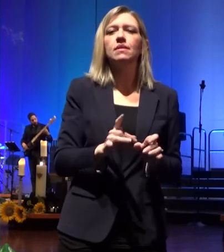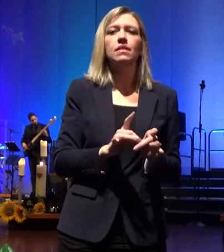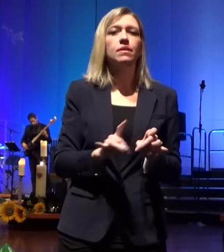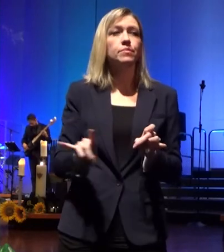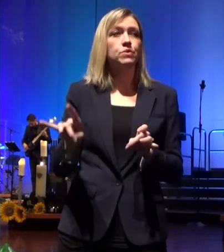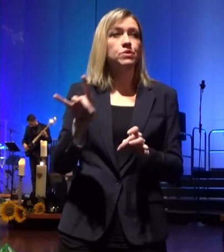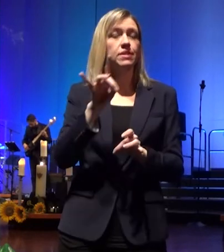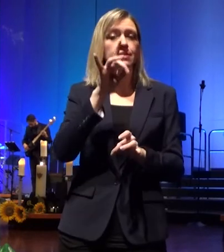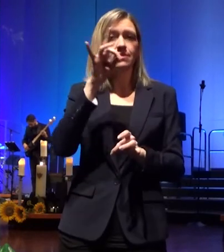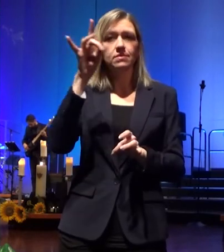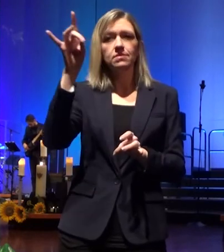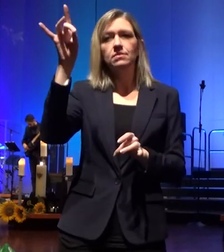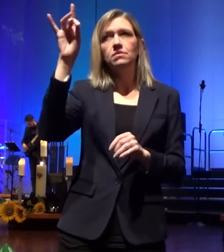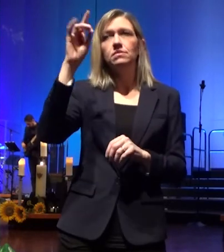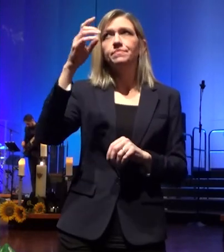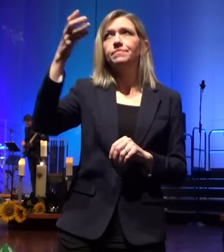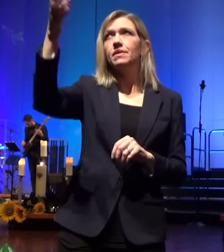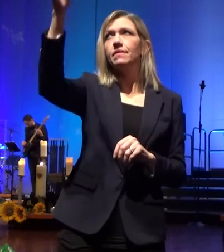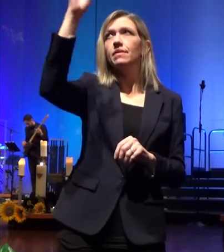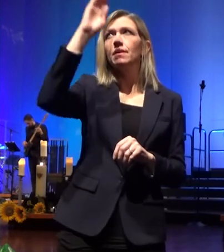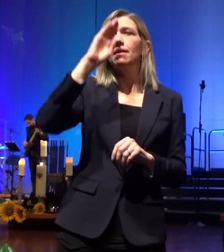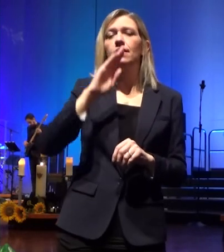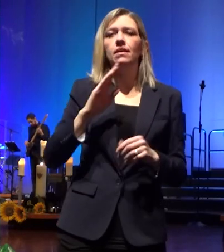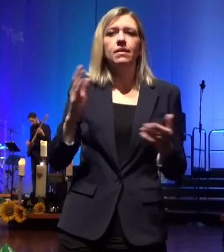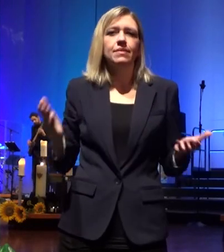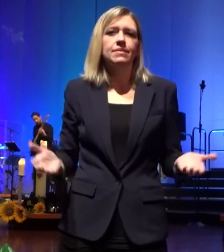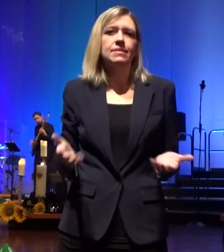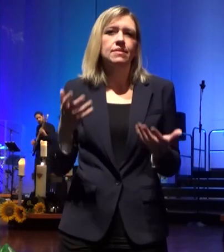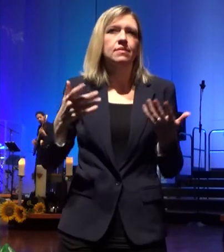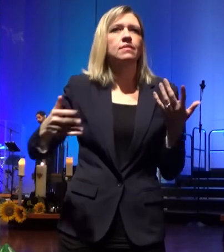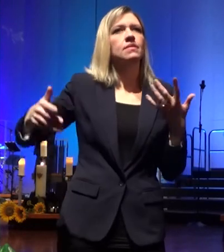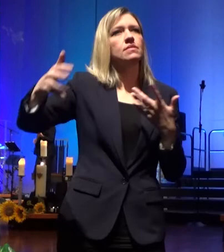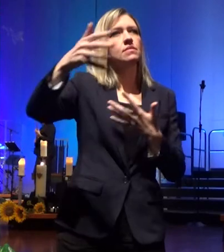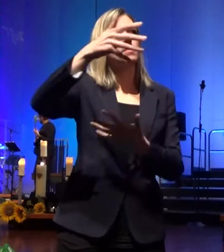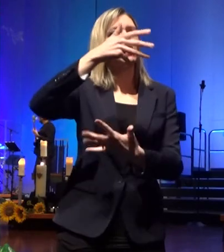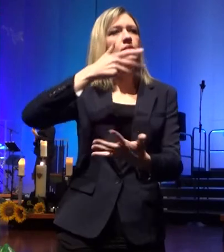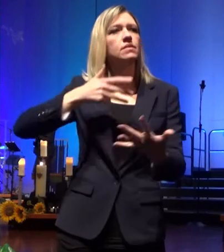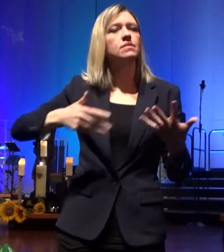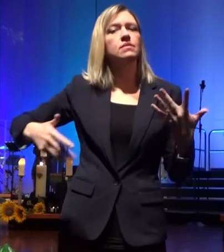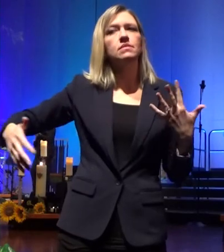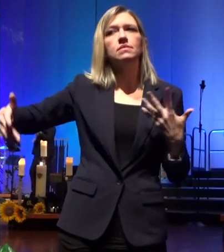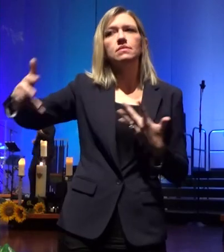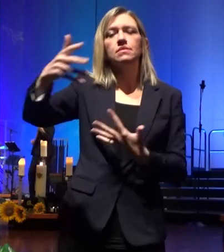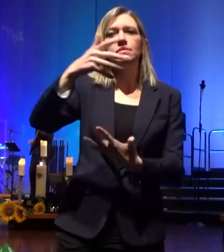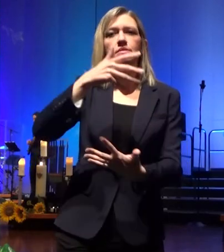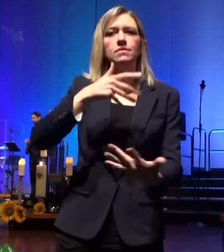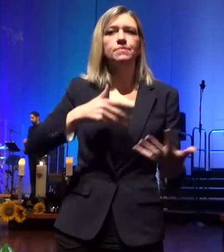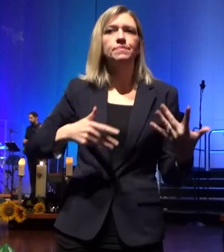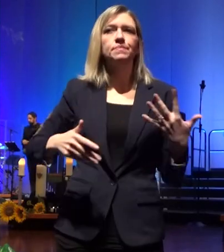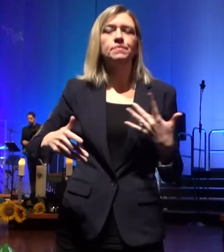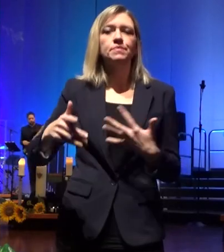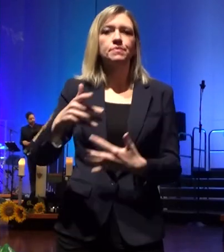Surely the presence of God is in this place.